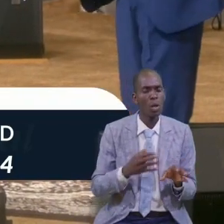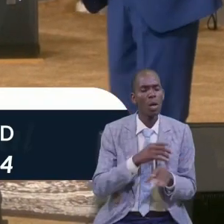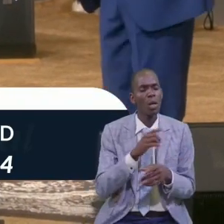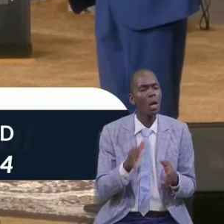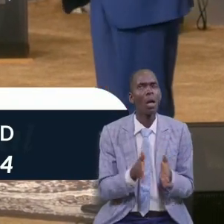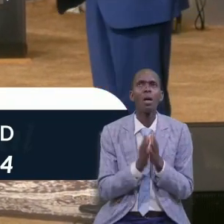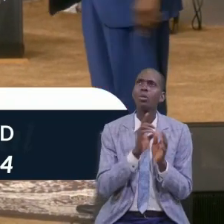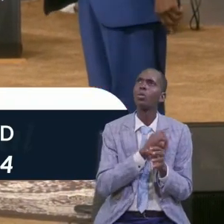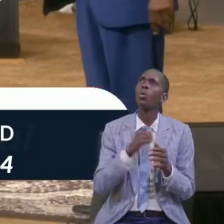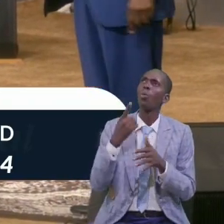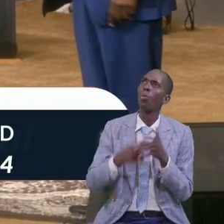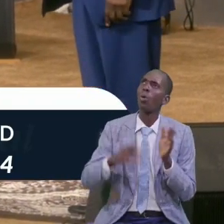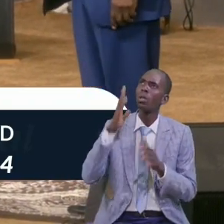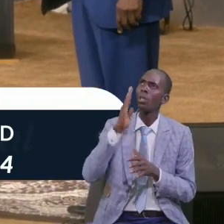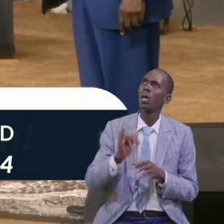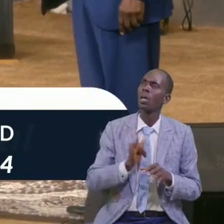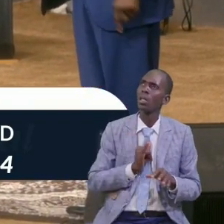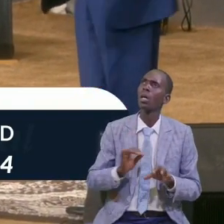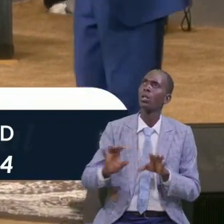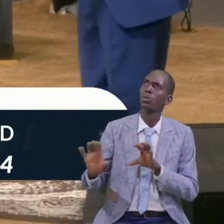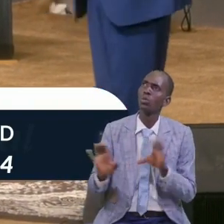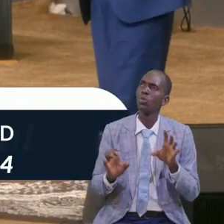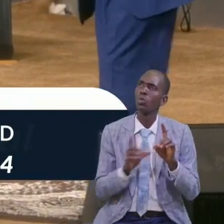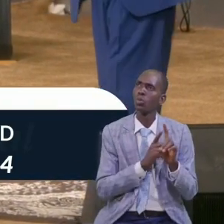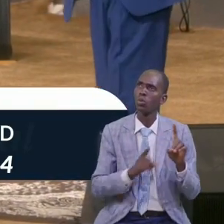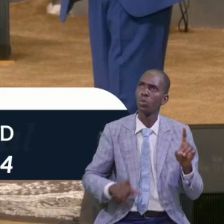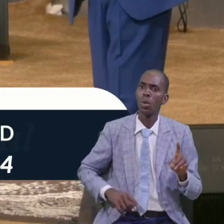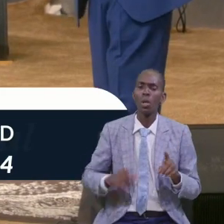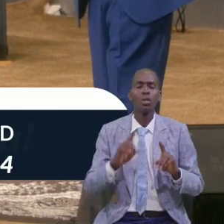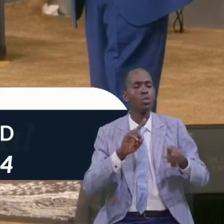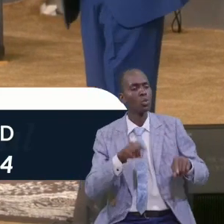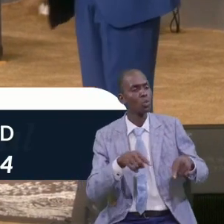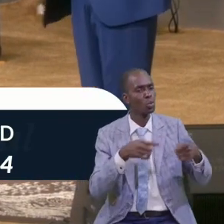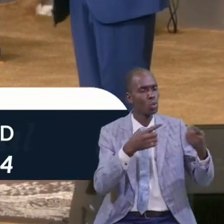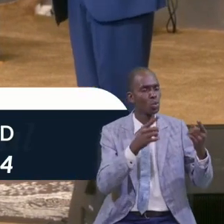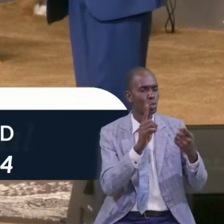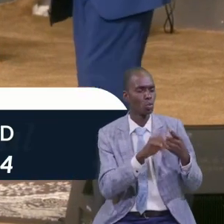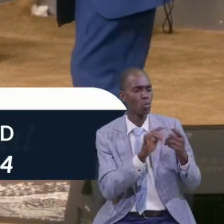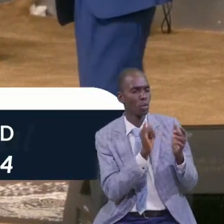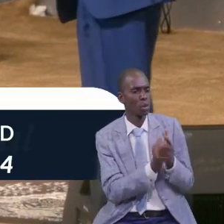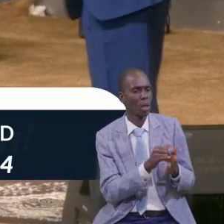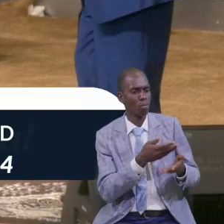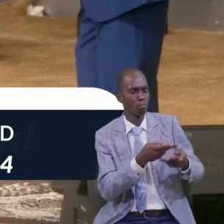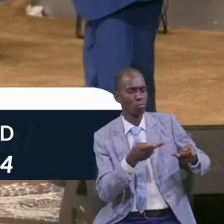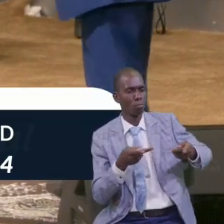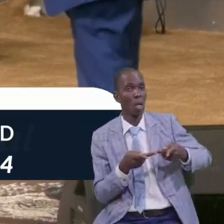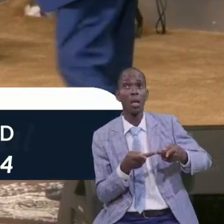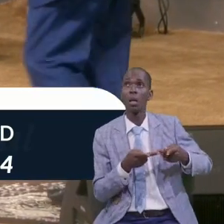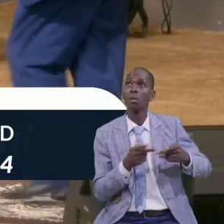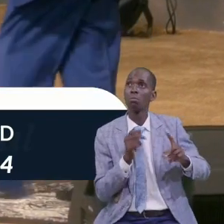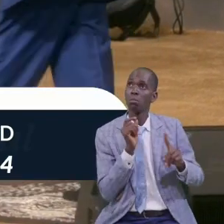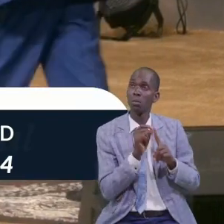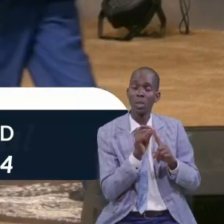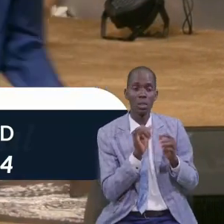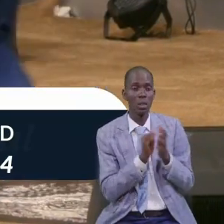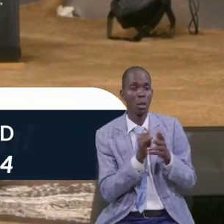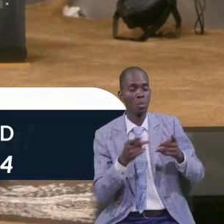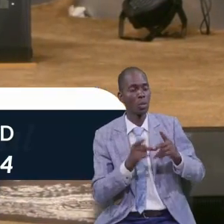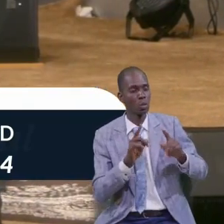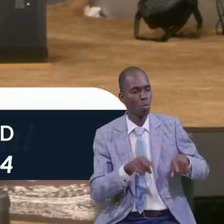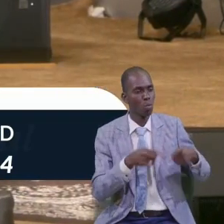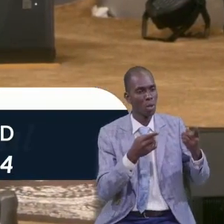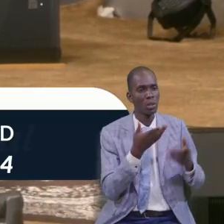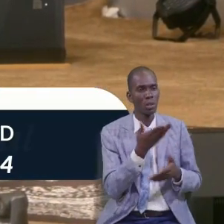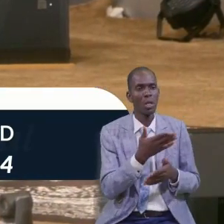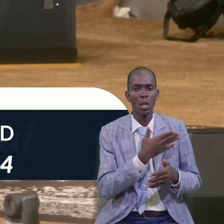went exactly to the place the Lord told him to go. That's what servants of God, that's what they do. And he was praying 3 days